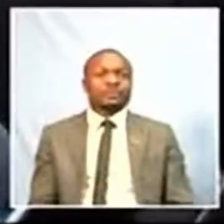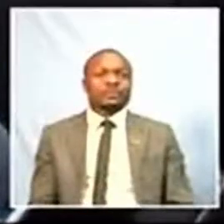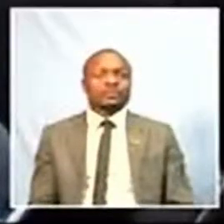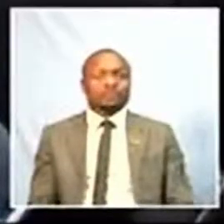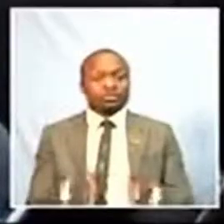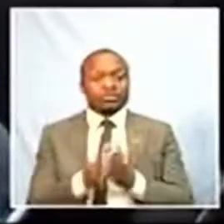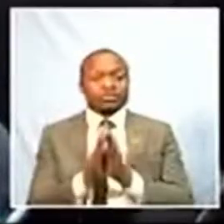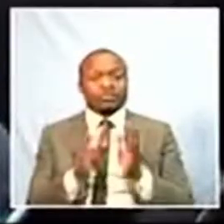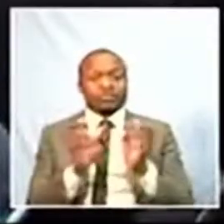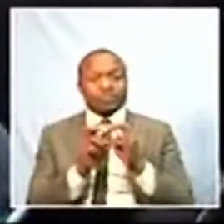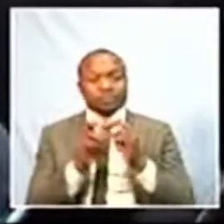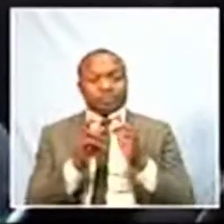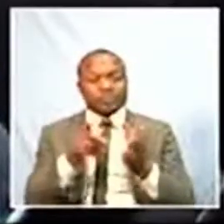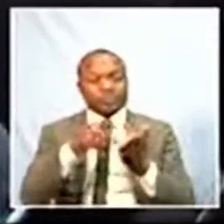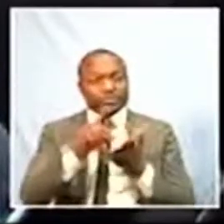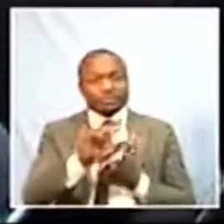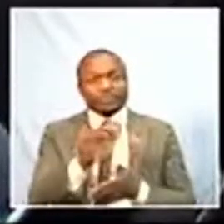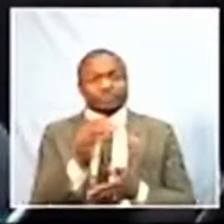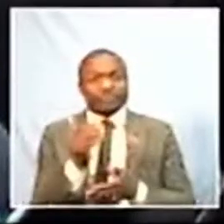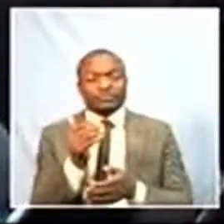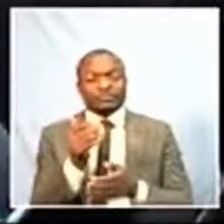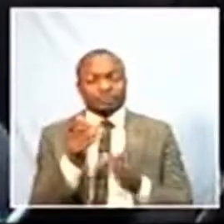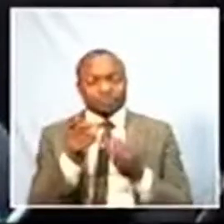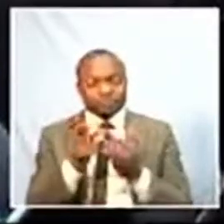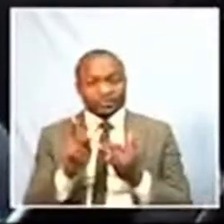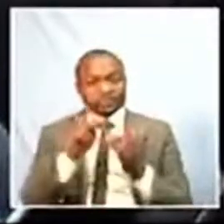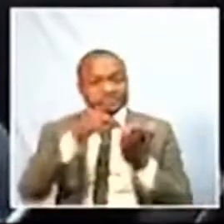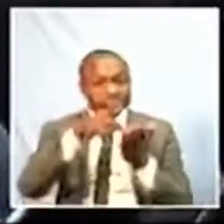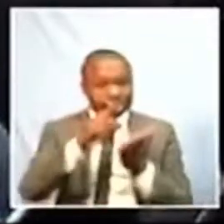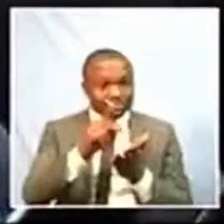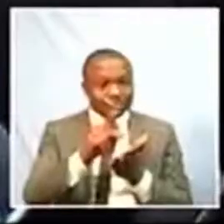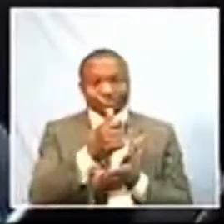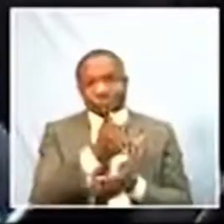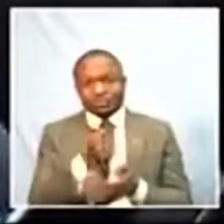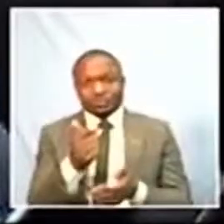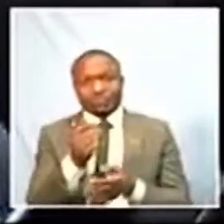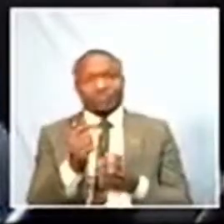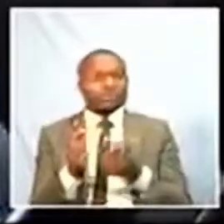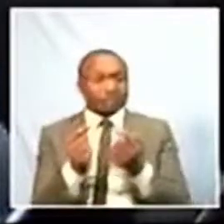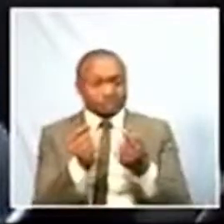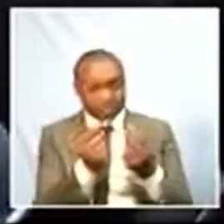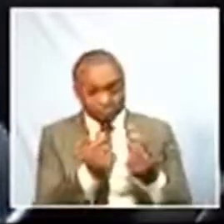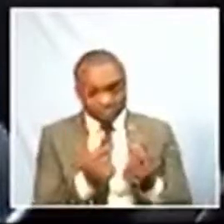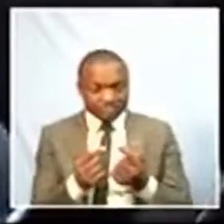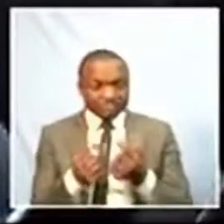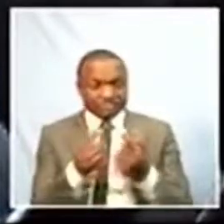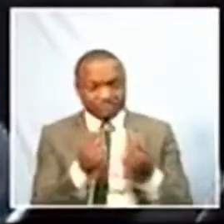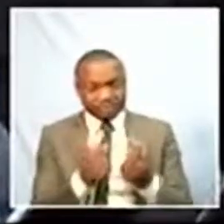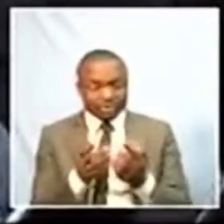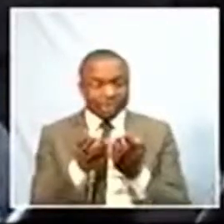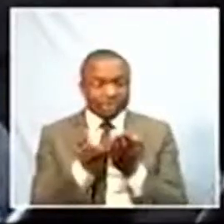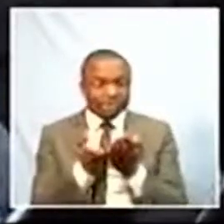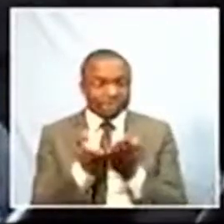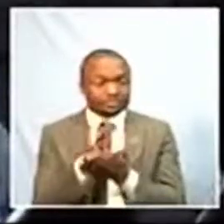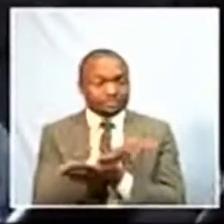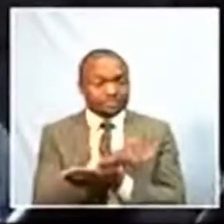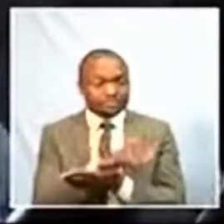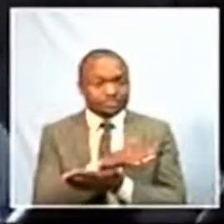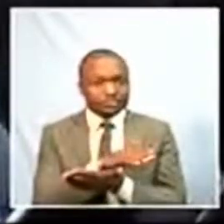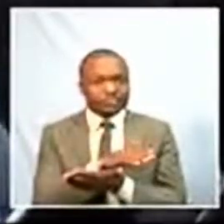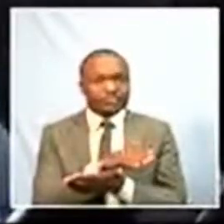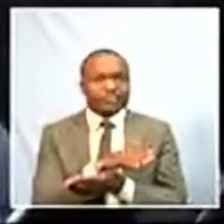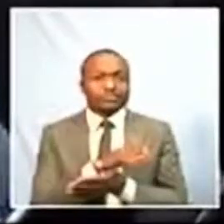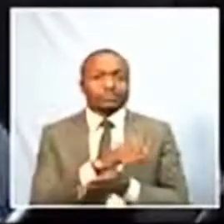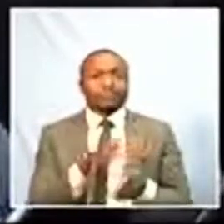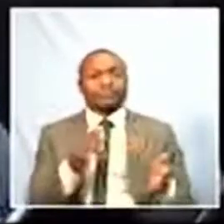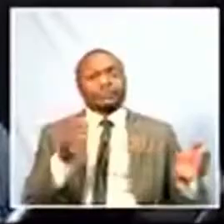ask the contractor to pay back the advance payment. Another situation on page, the deep tank